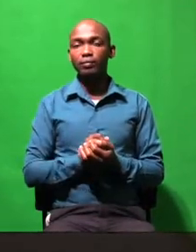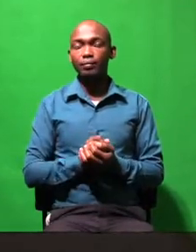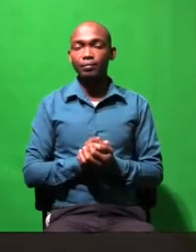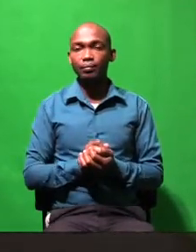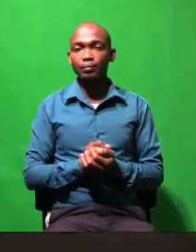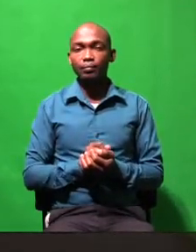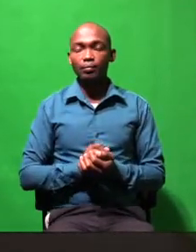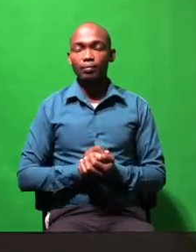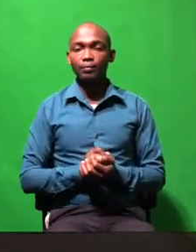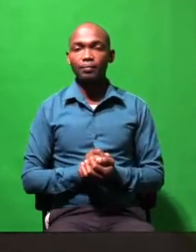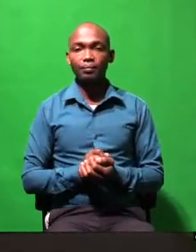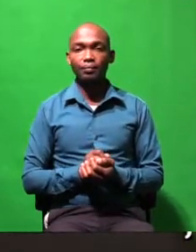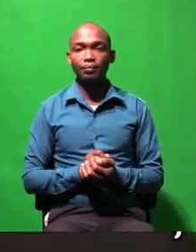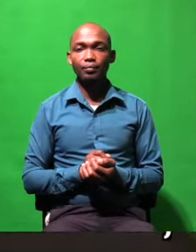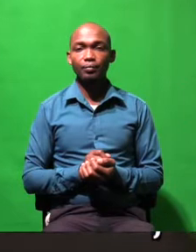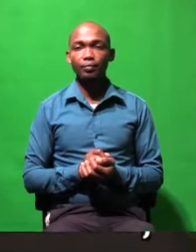genes.